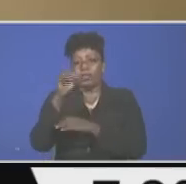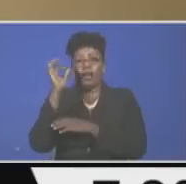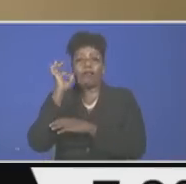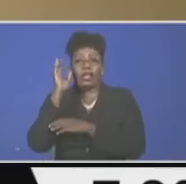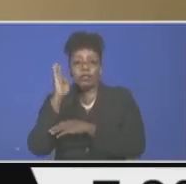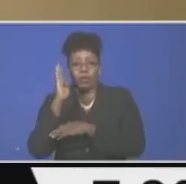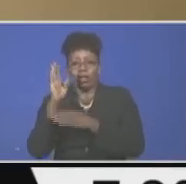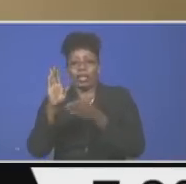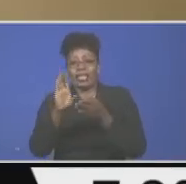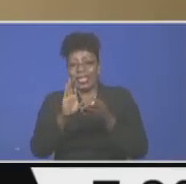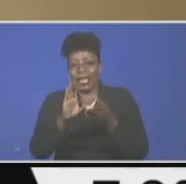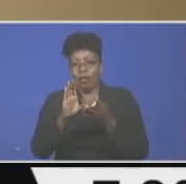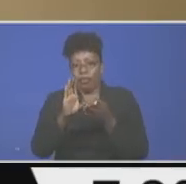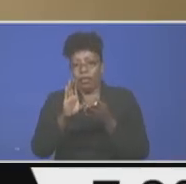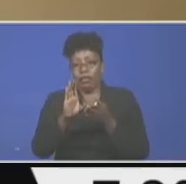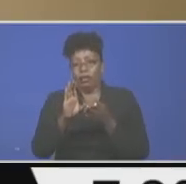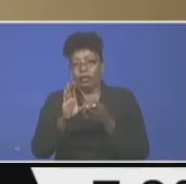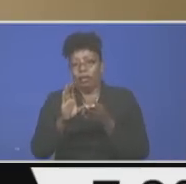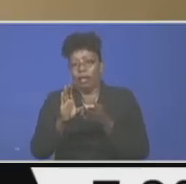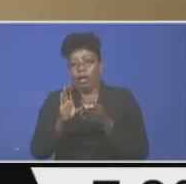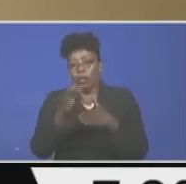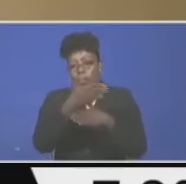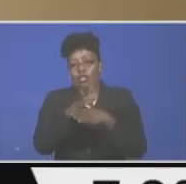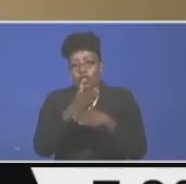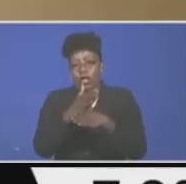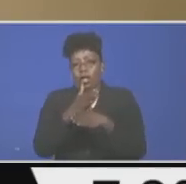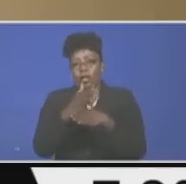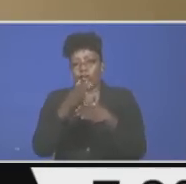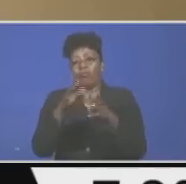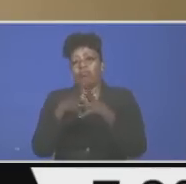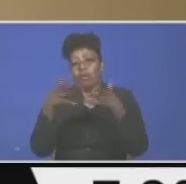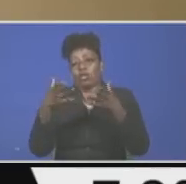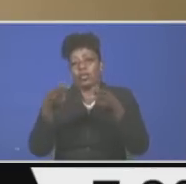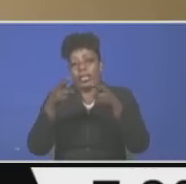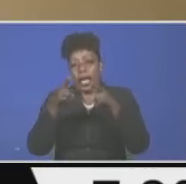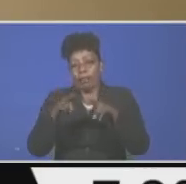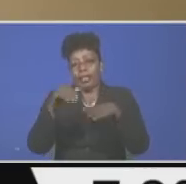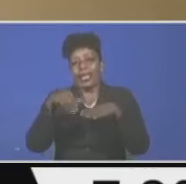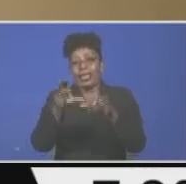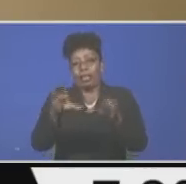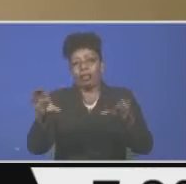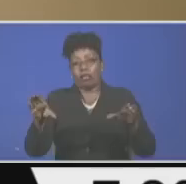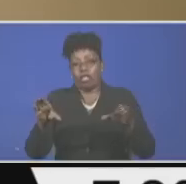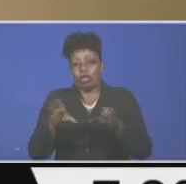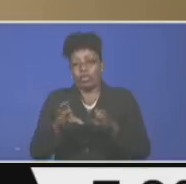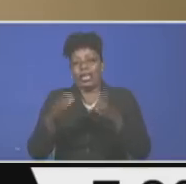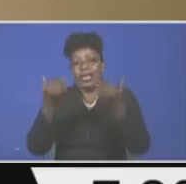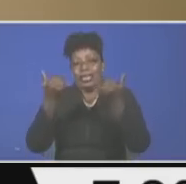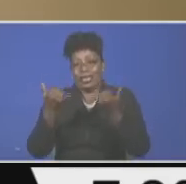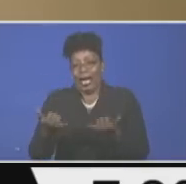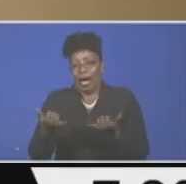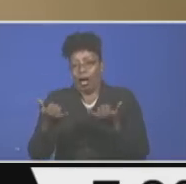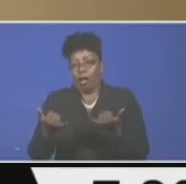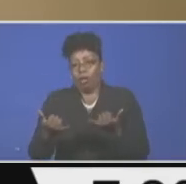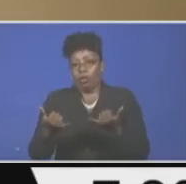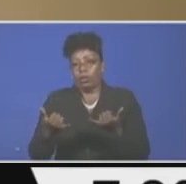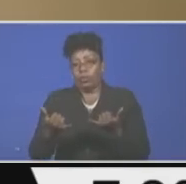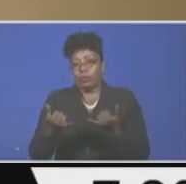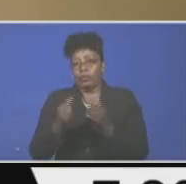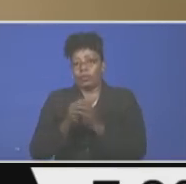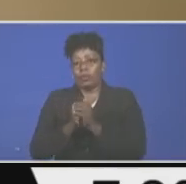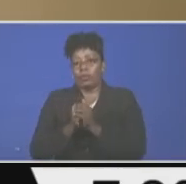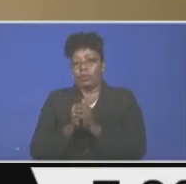Centerville Constituency, we have a Facebook page where we share most of what's going on in the constituency. And we are now embarking